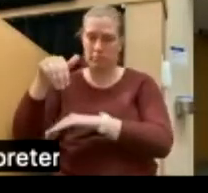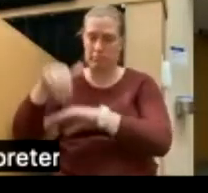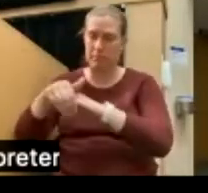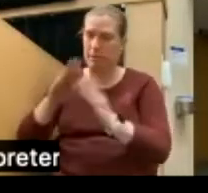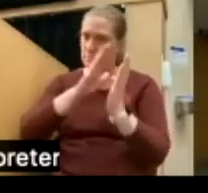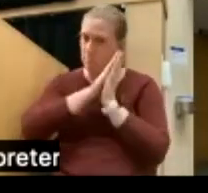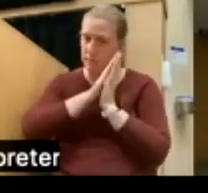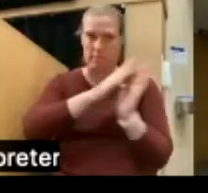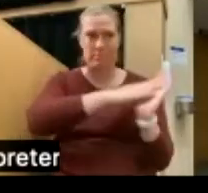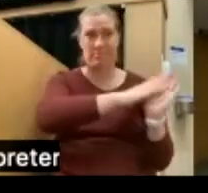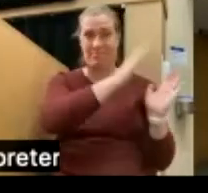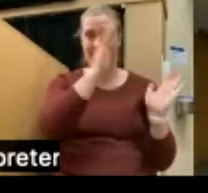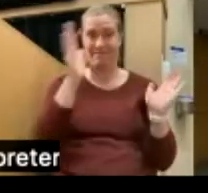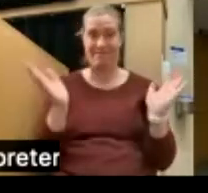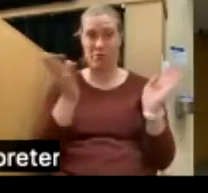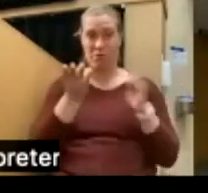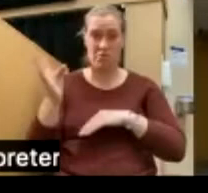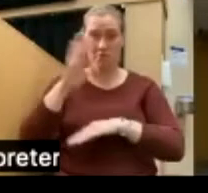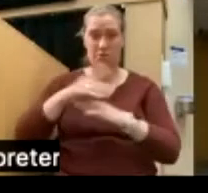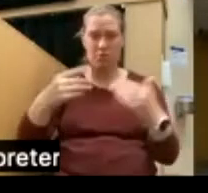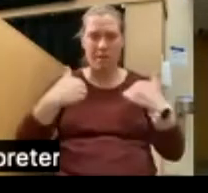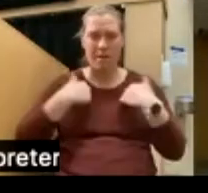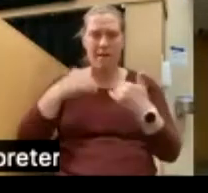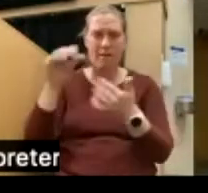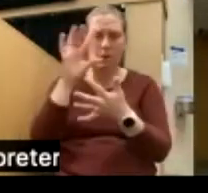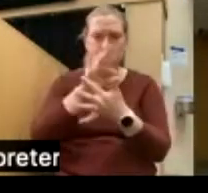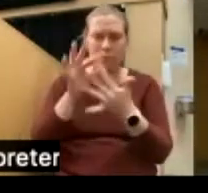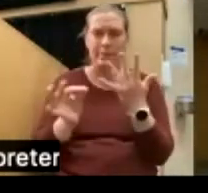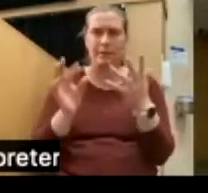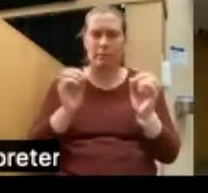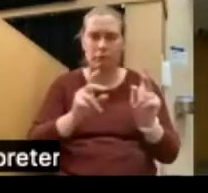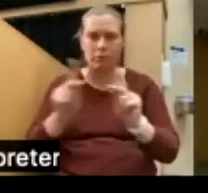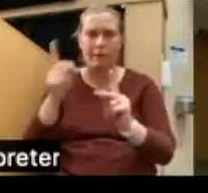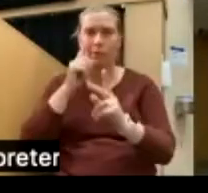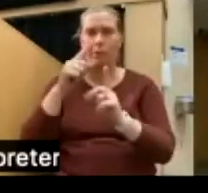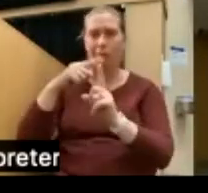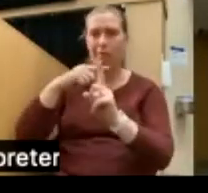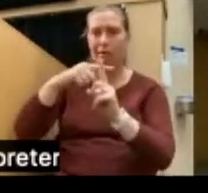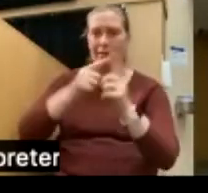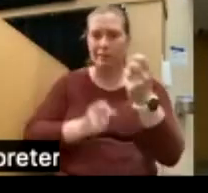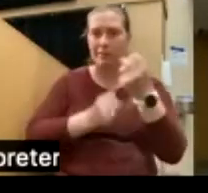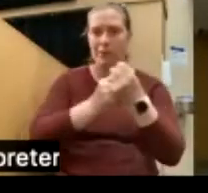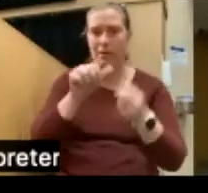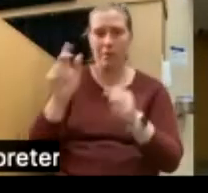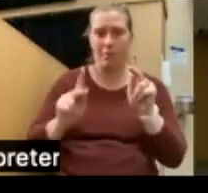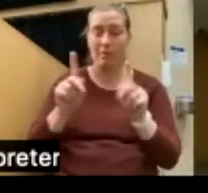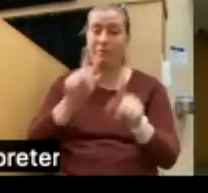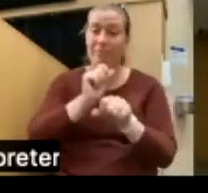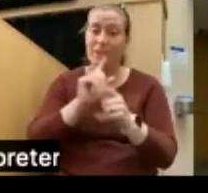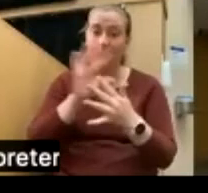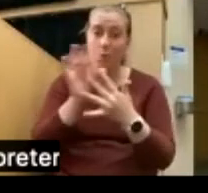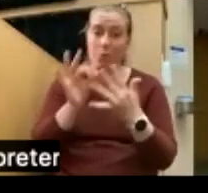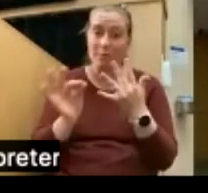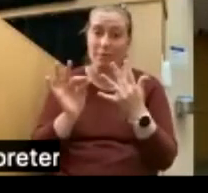constantly having choices and opportunities to positively support other people. And it's truly a choice. So starting